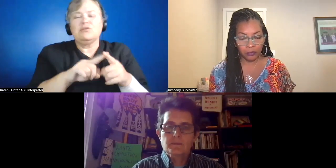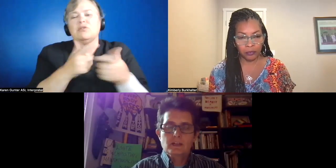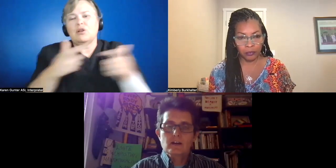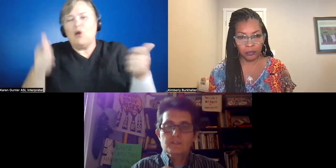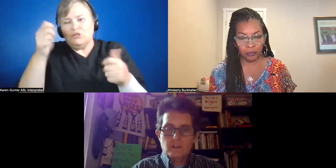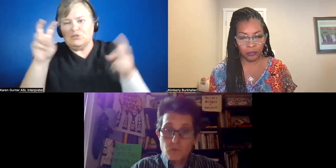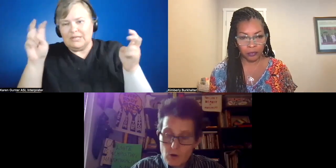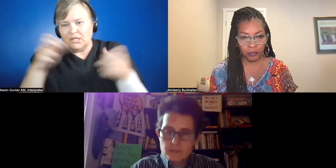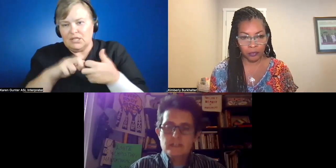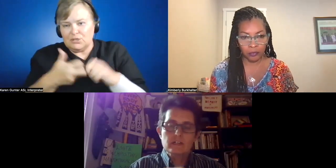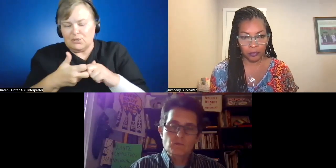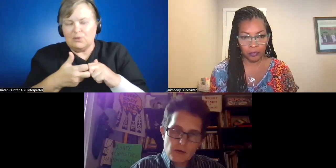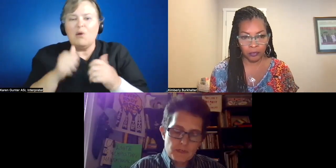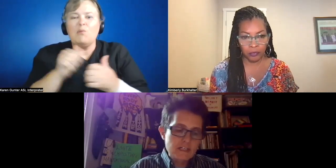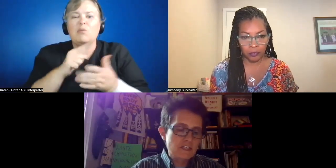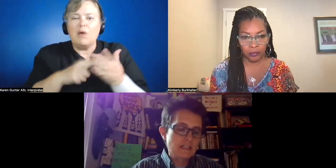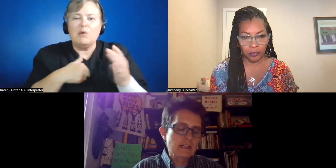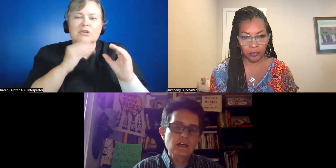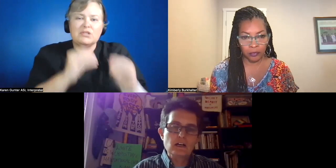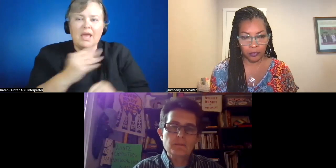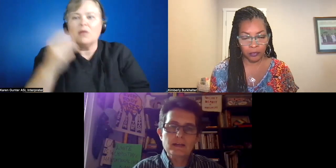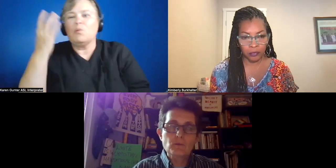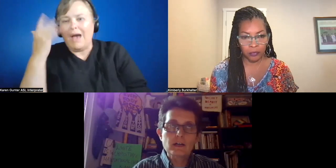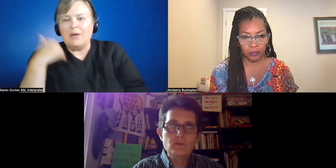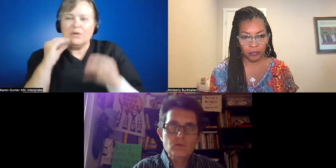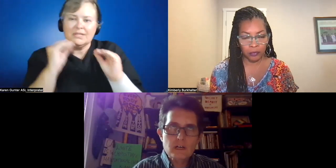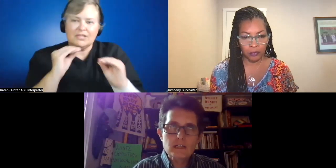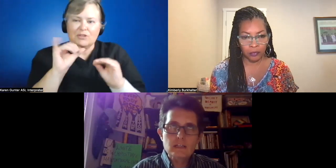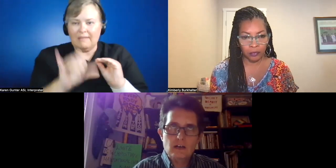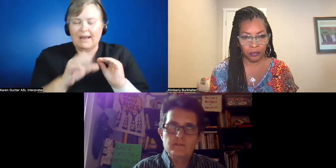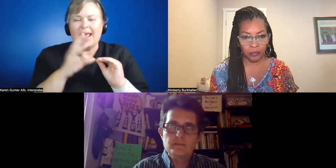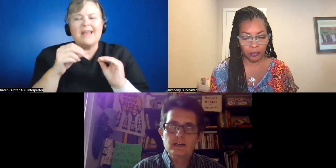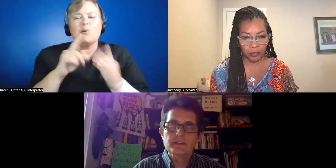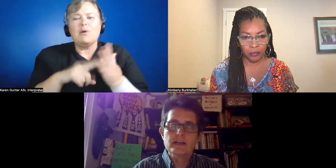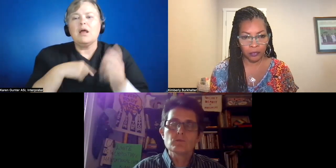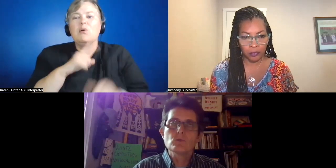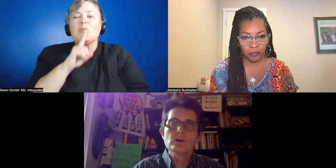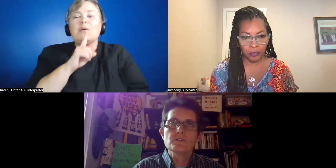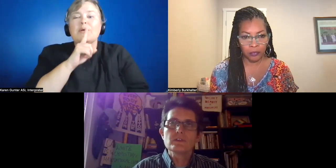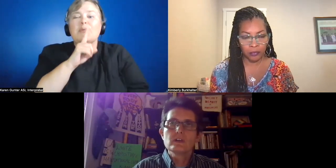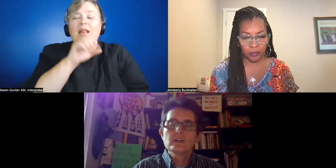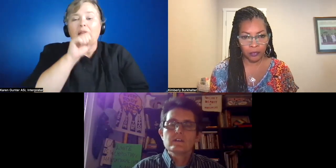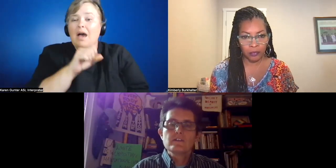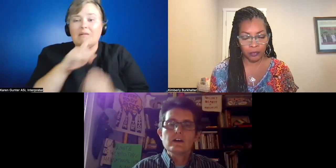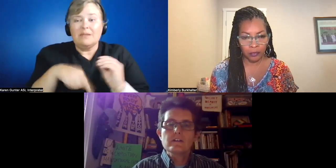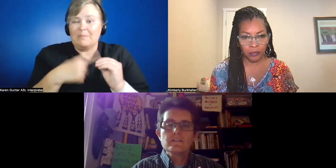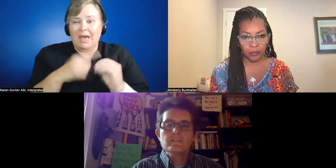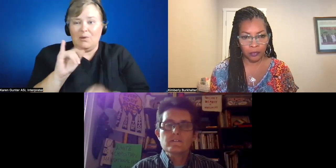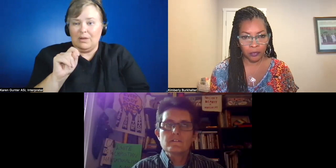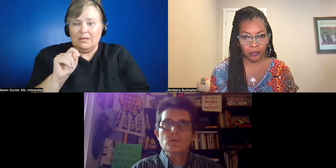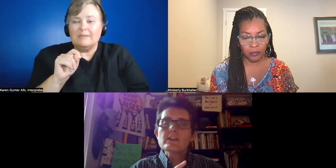of what we're teaching and why we're teaching it. And what I really loved about that was